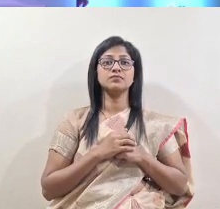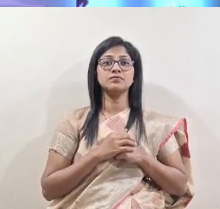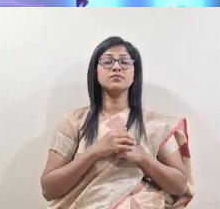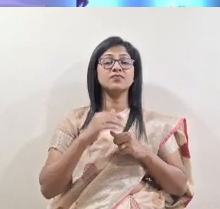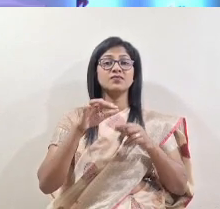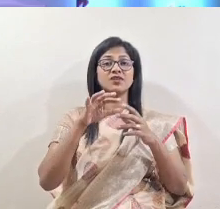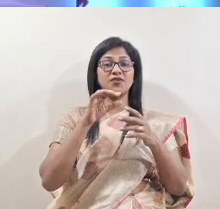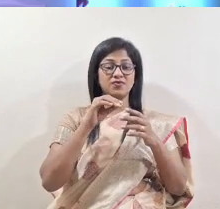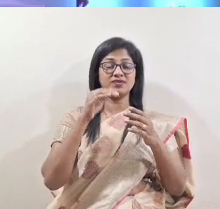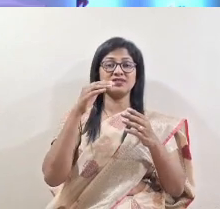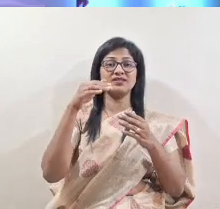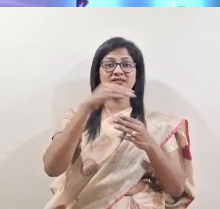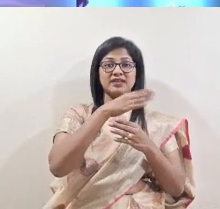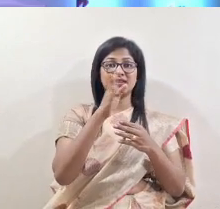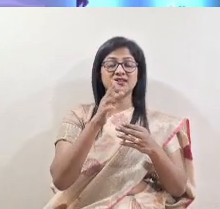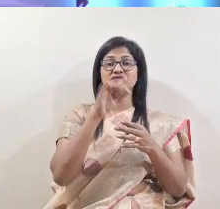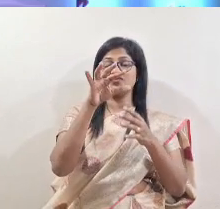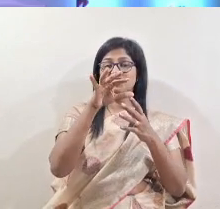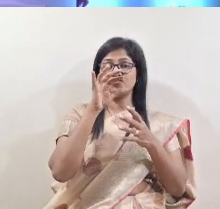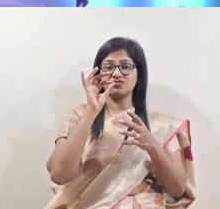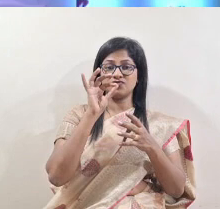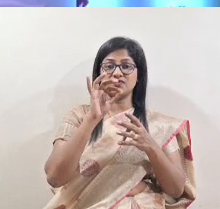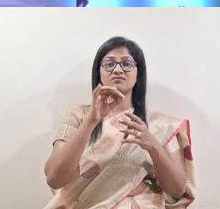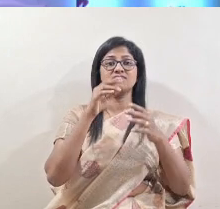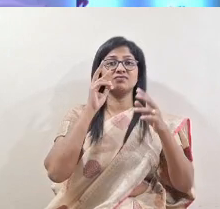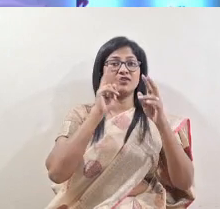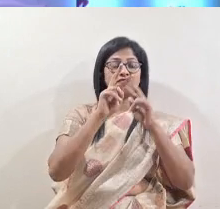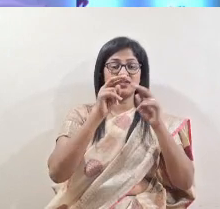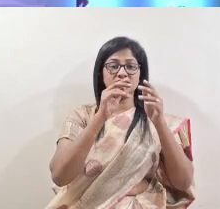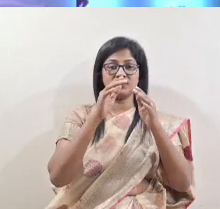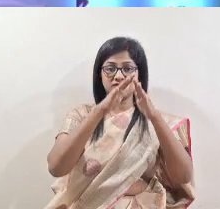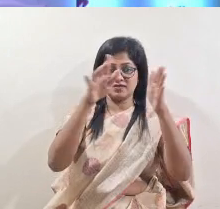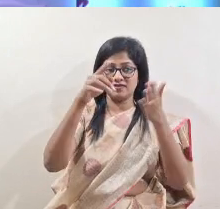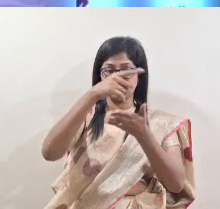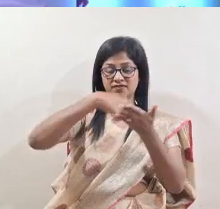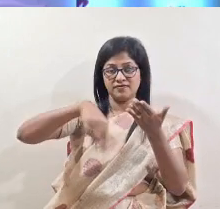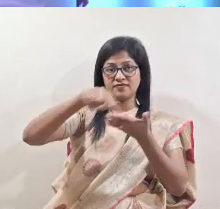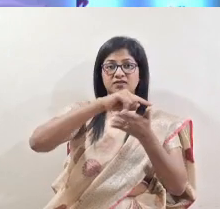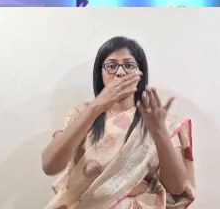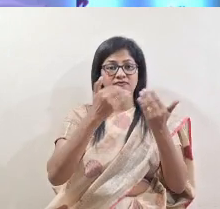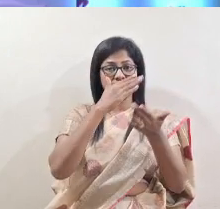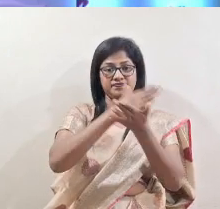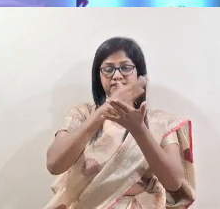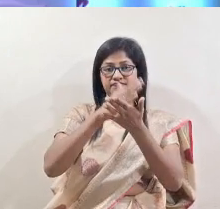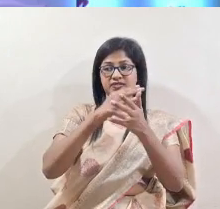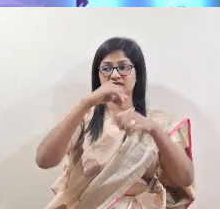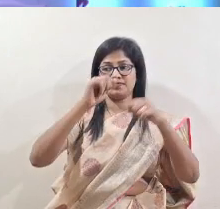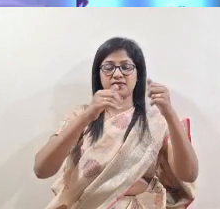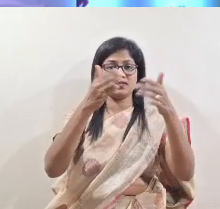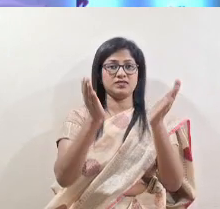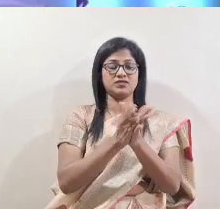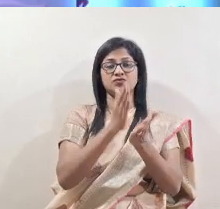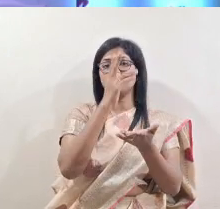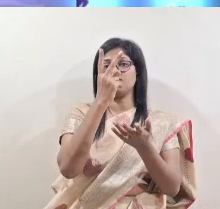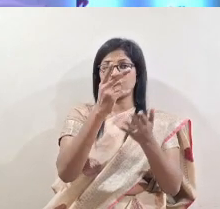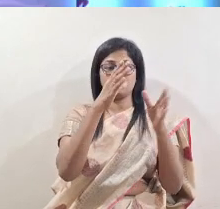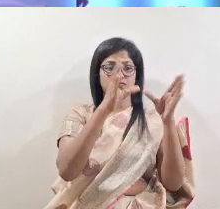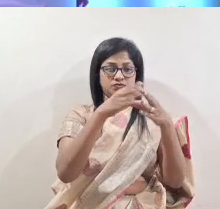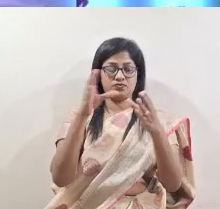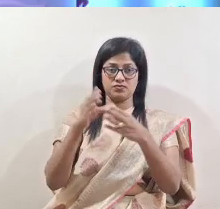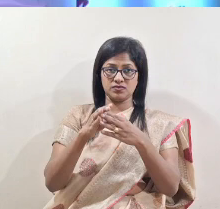So regarding the direction choice, considering the visual field that is available to a pedestrian, we have partitioned the space into